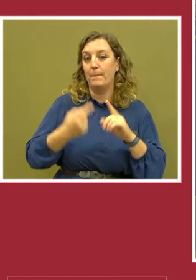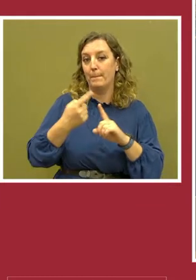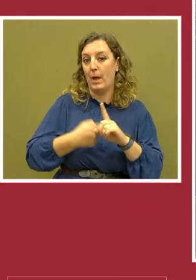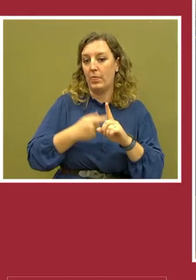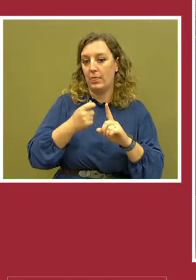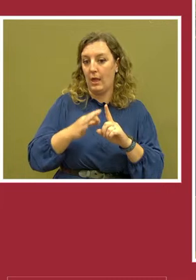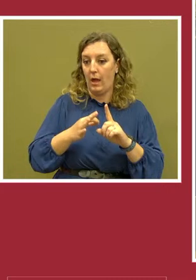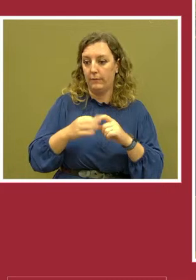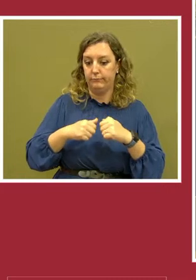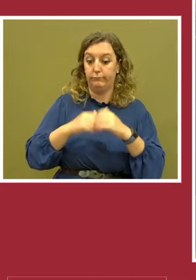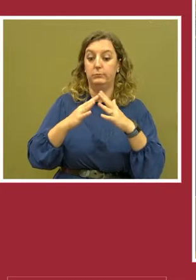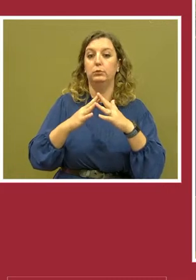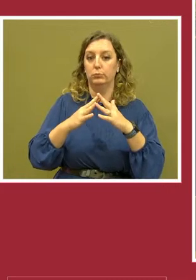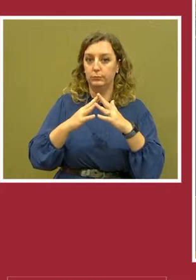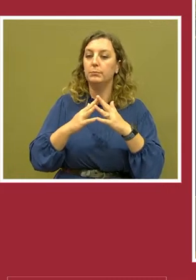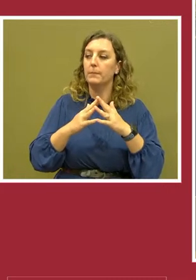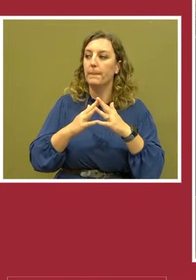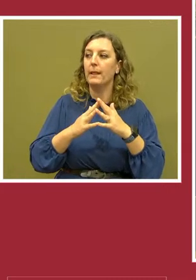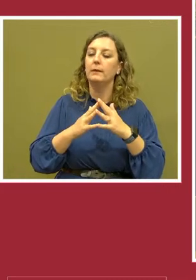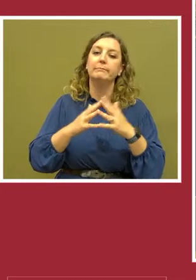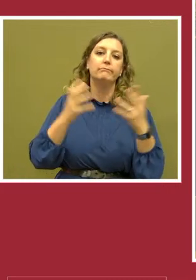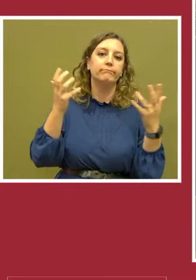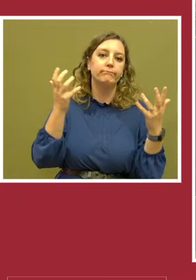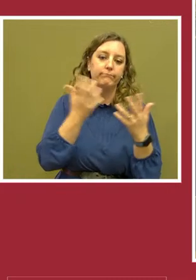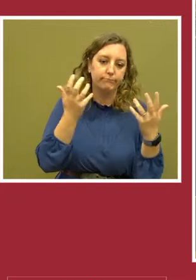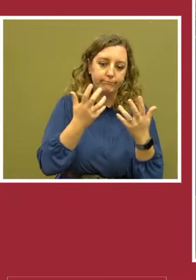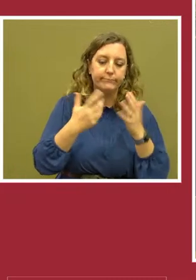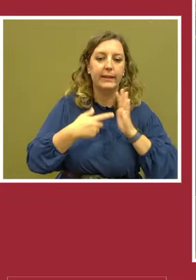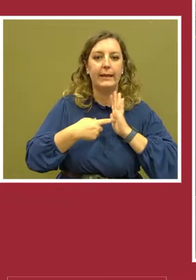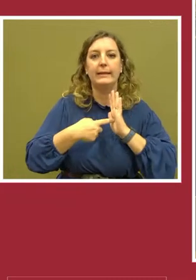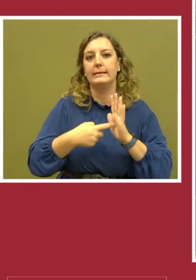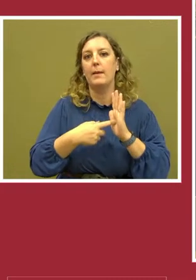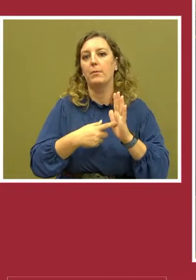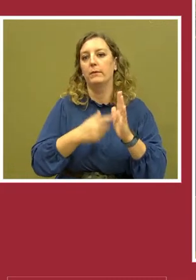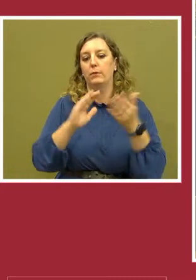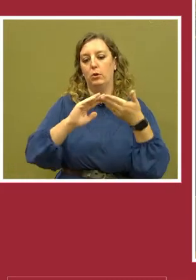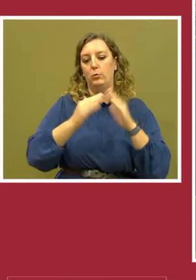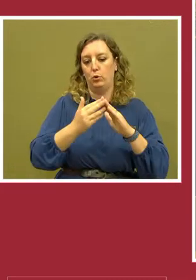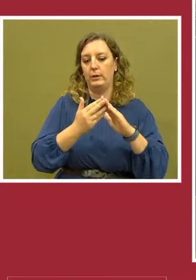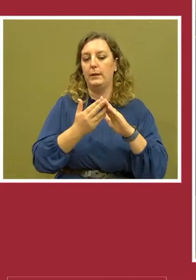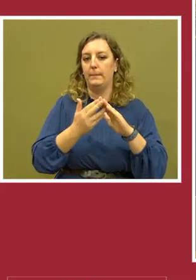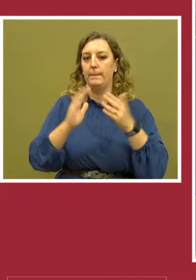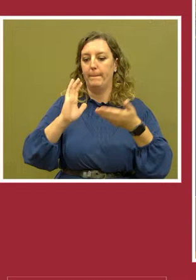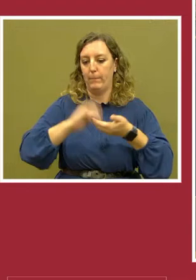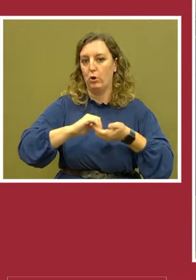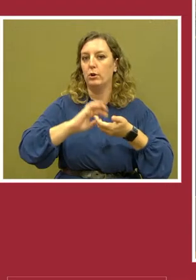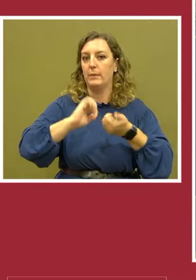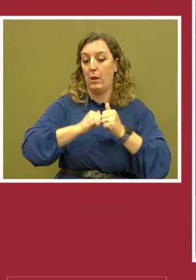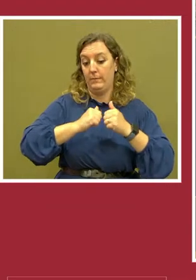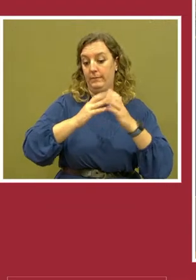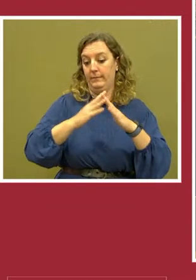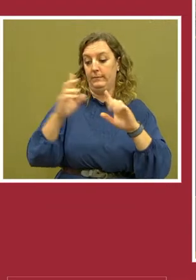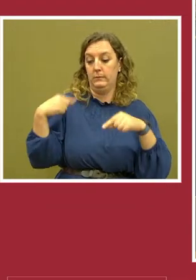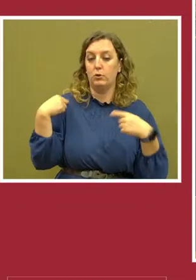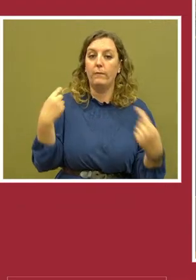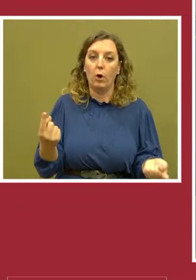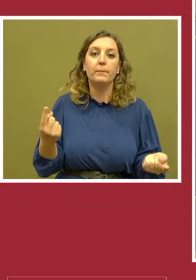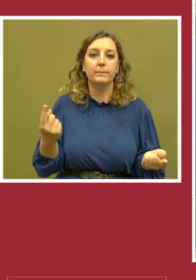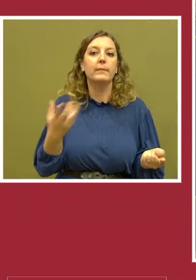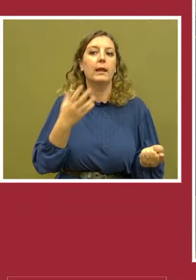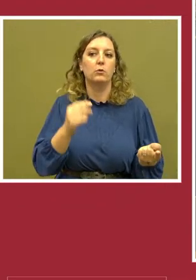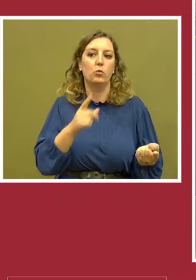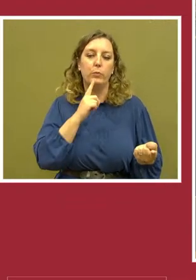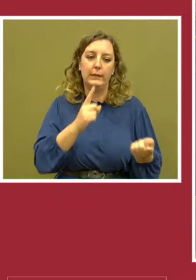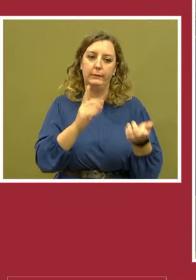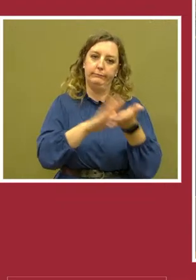of existence. And so such a tremendous example of community partnerships and how that's been implemented so far. And really